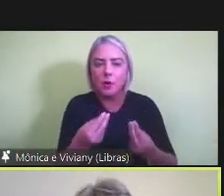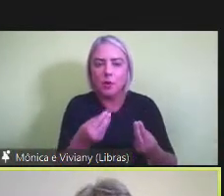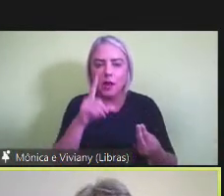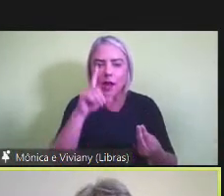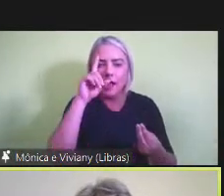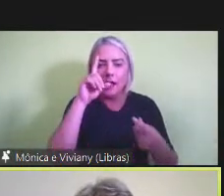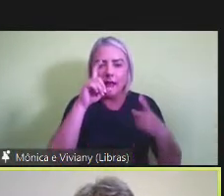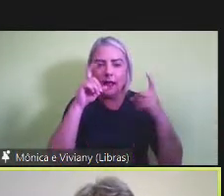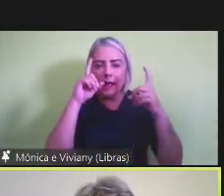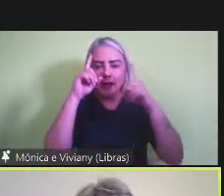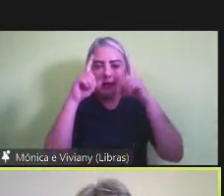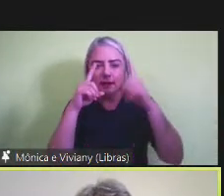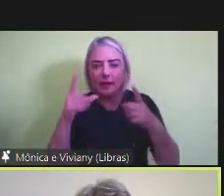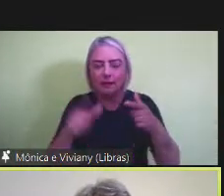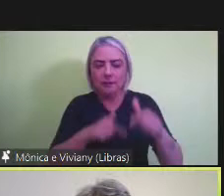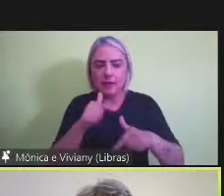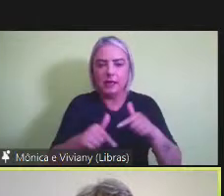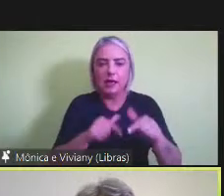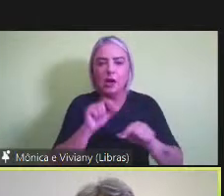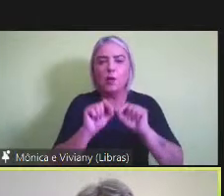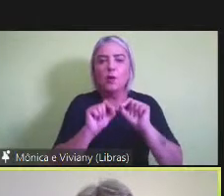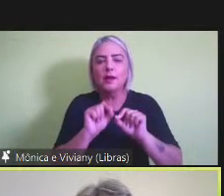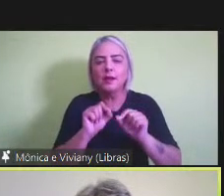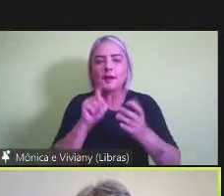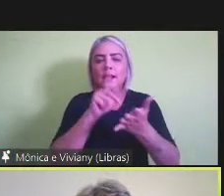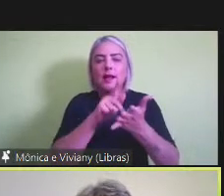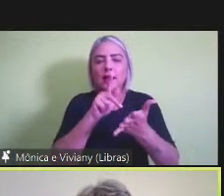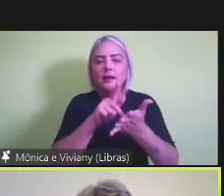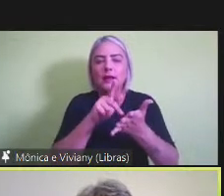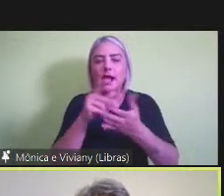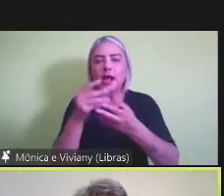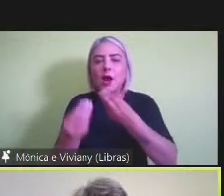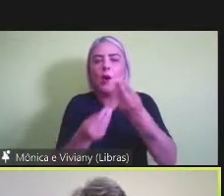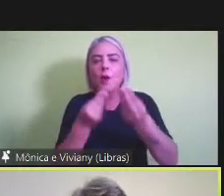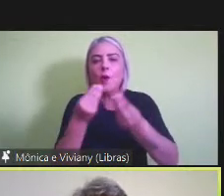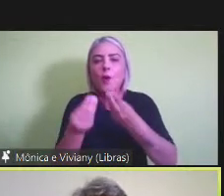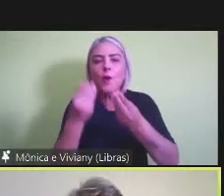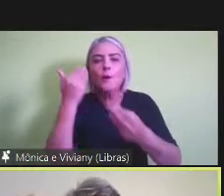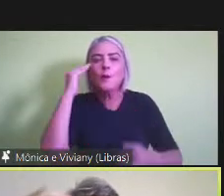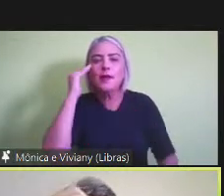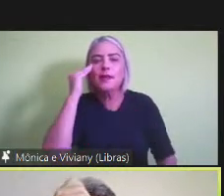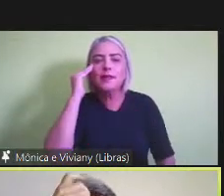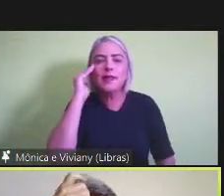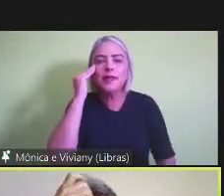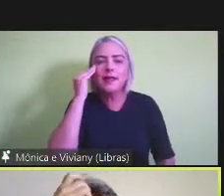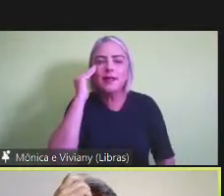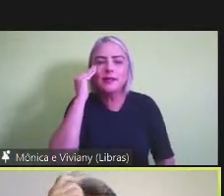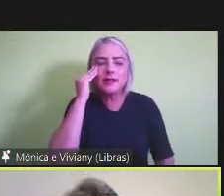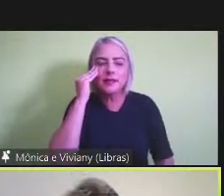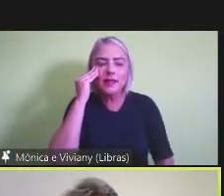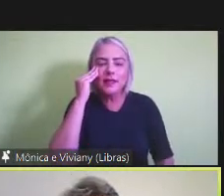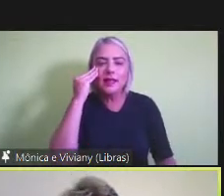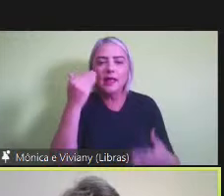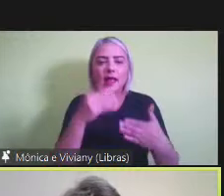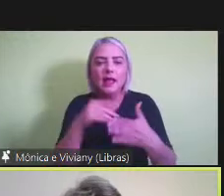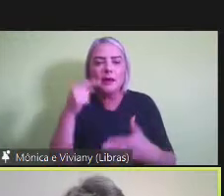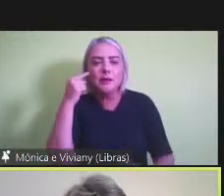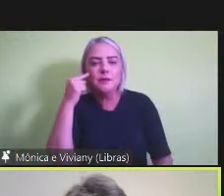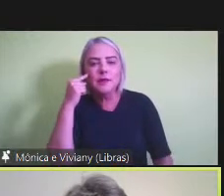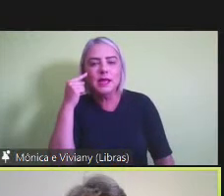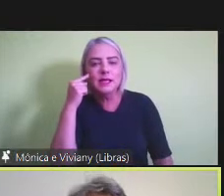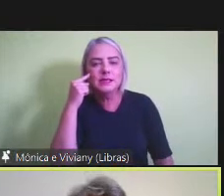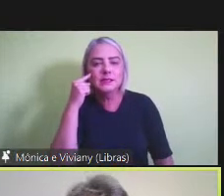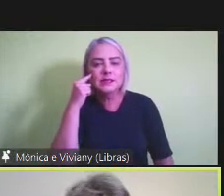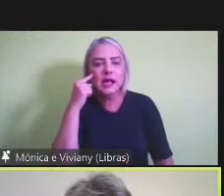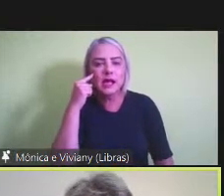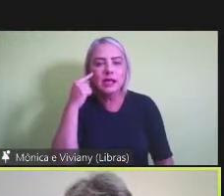from the reality. That's the idea that we have to work with today. What is reality and how to understand, how